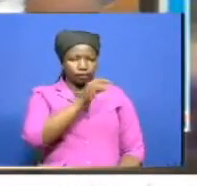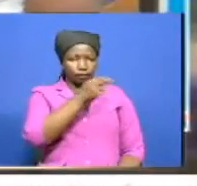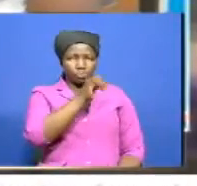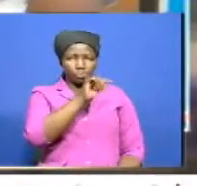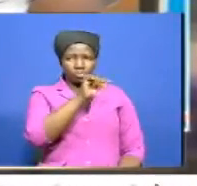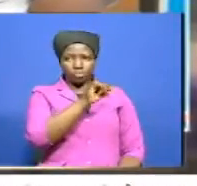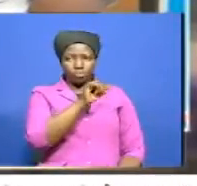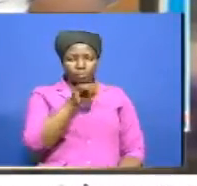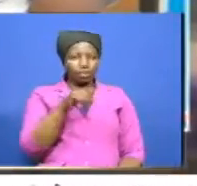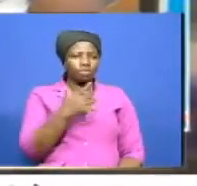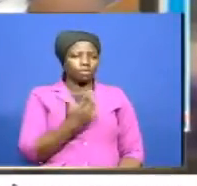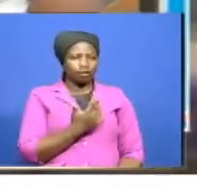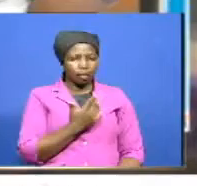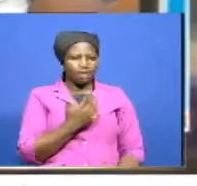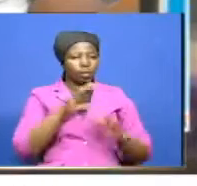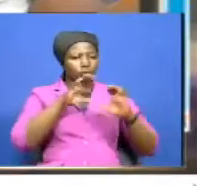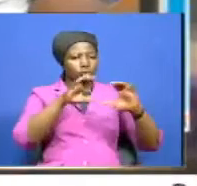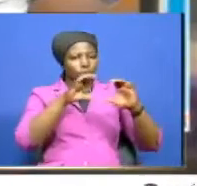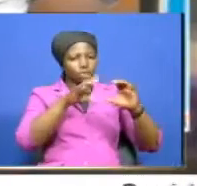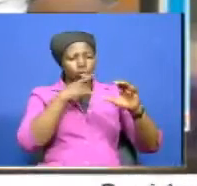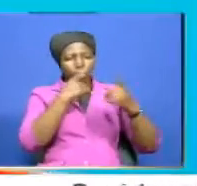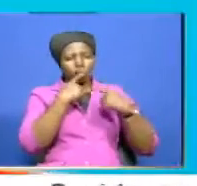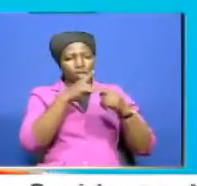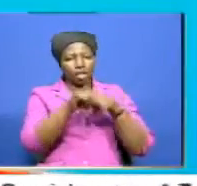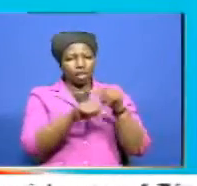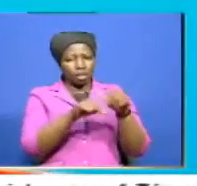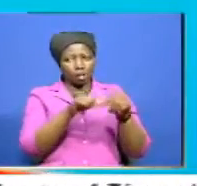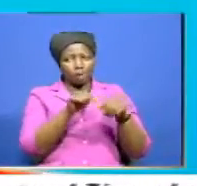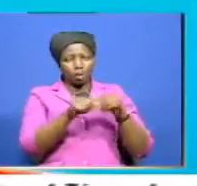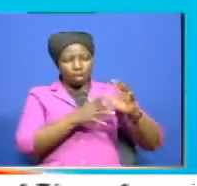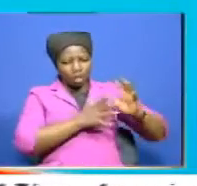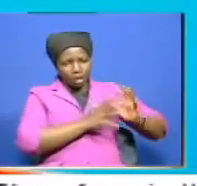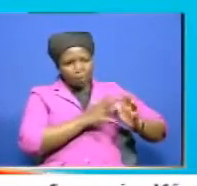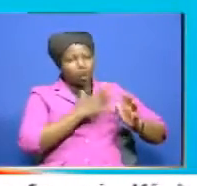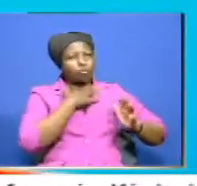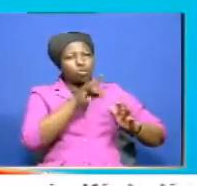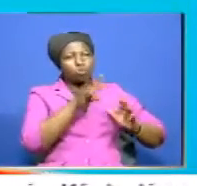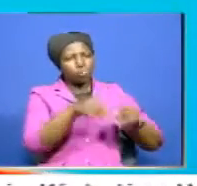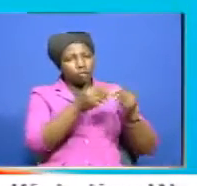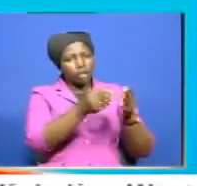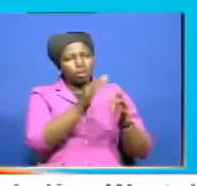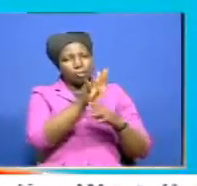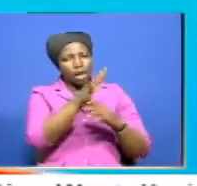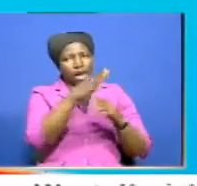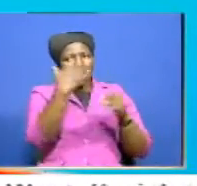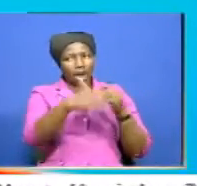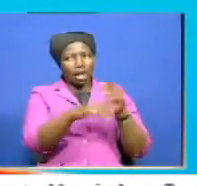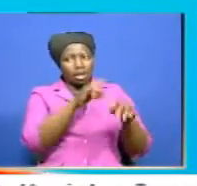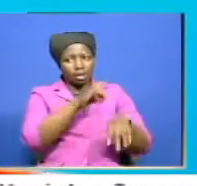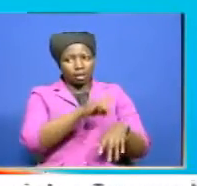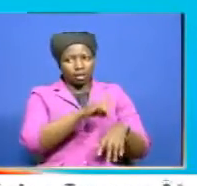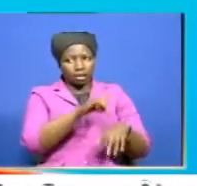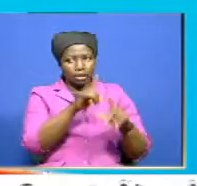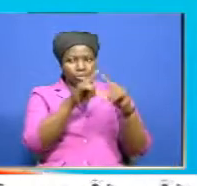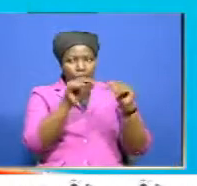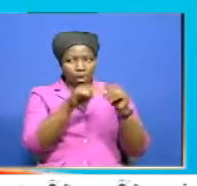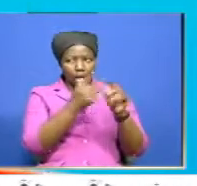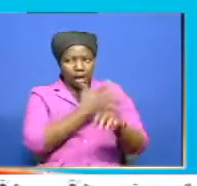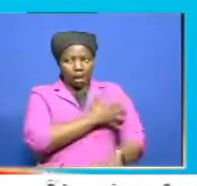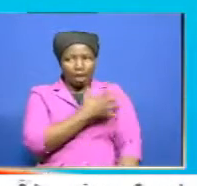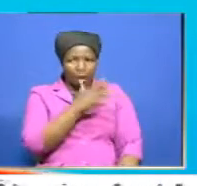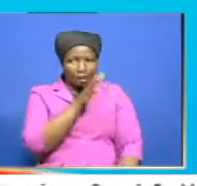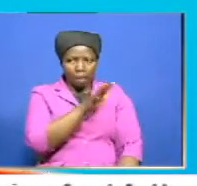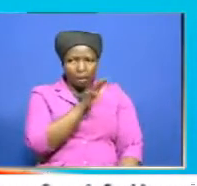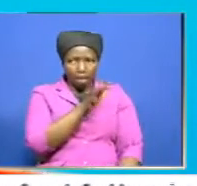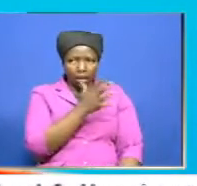Ja speaking to us about rugby. And I want you to give a closing word. Impala 17-5 winners at the KRE Women's Festival. Your